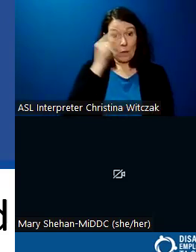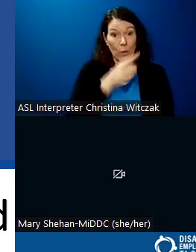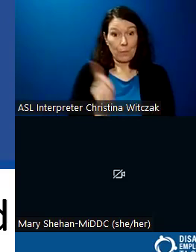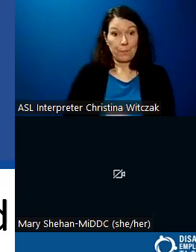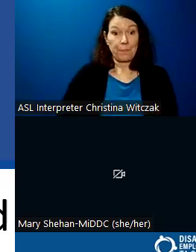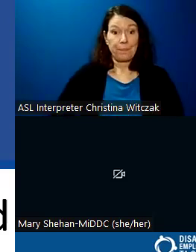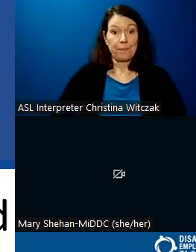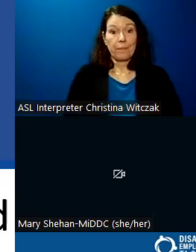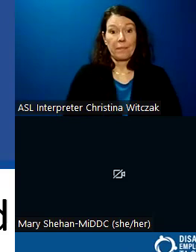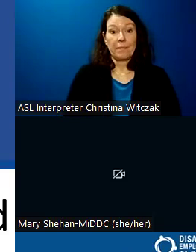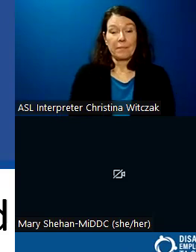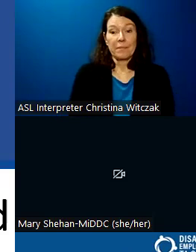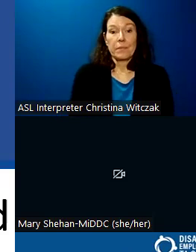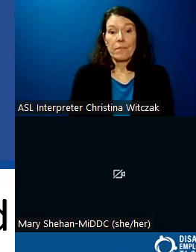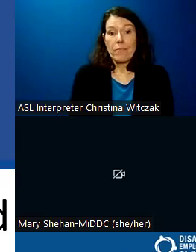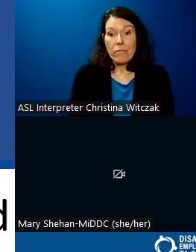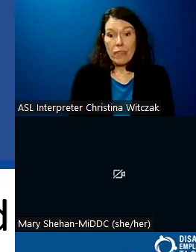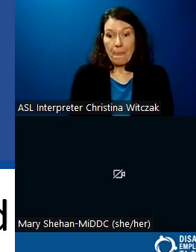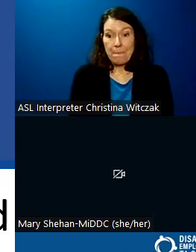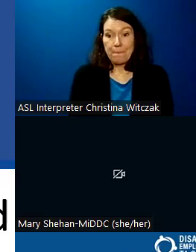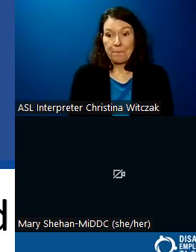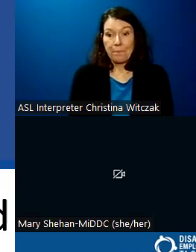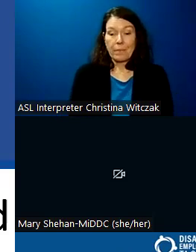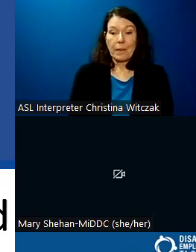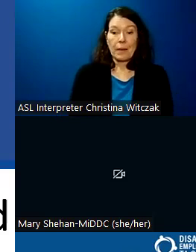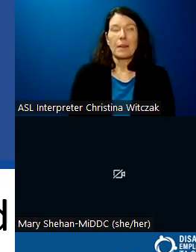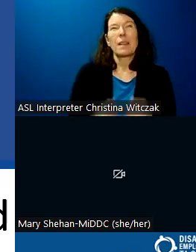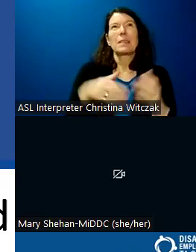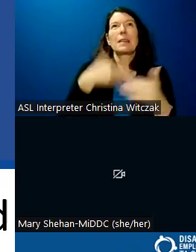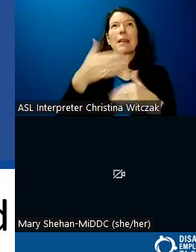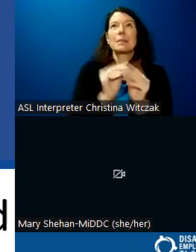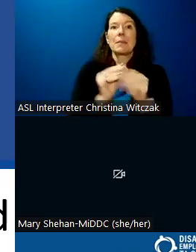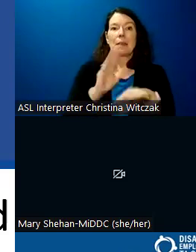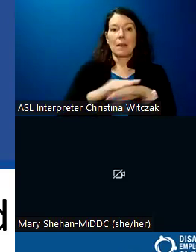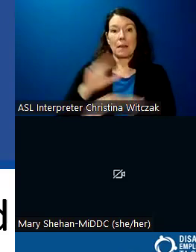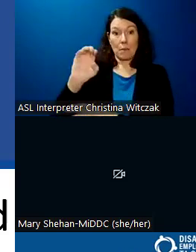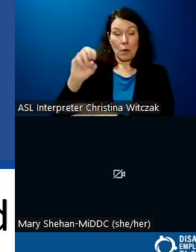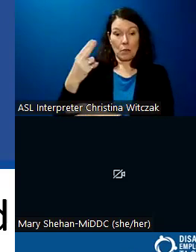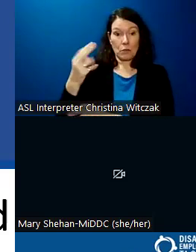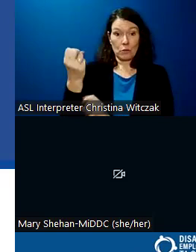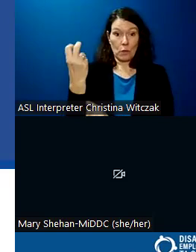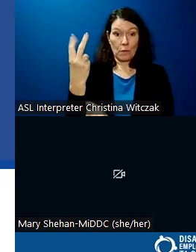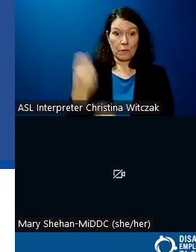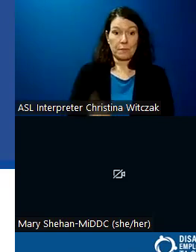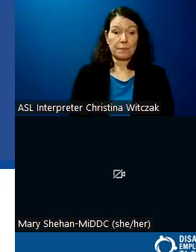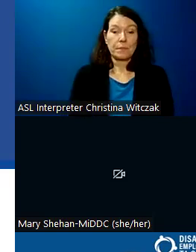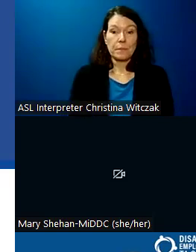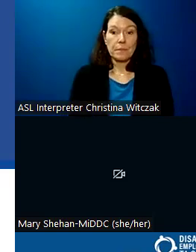set up for you come the next meeting on March 12th. Next slide, please.